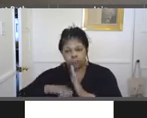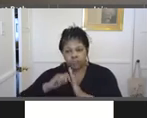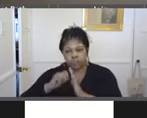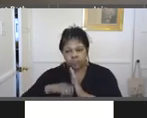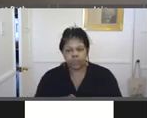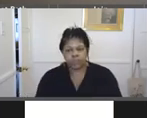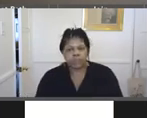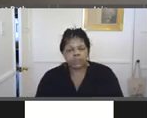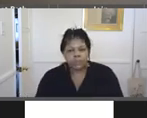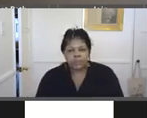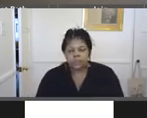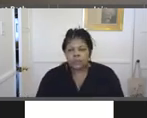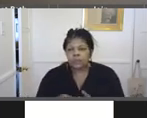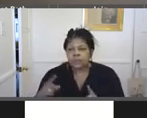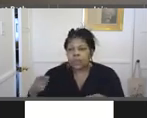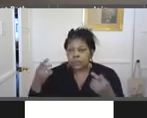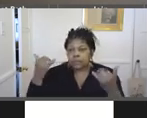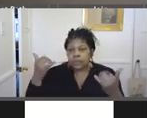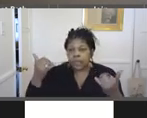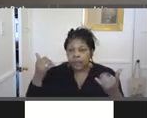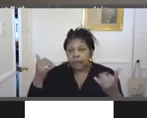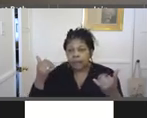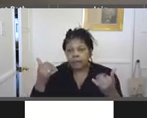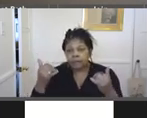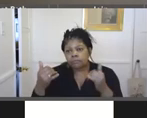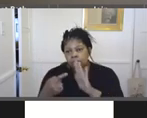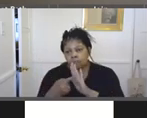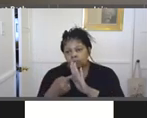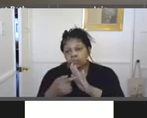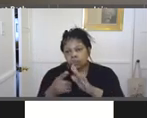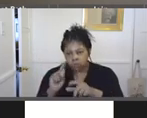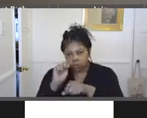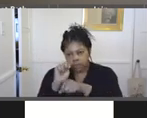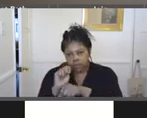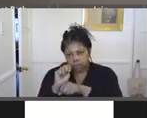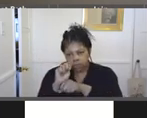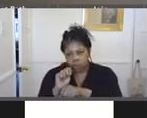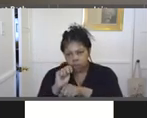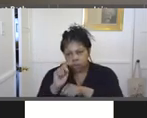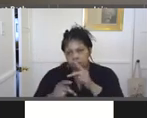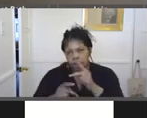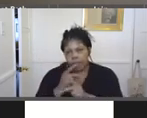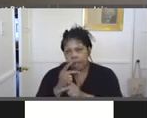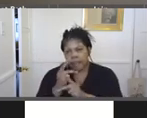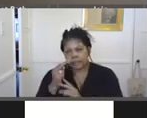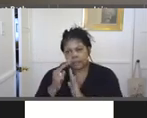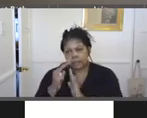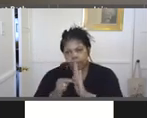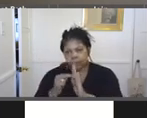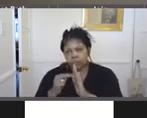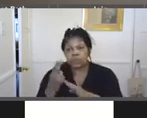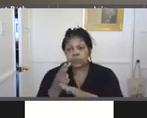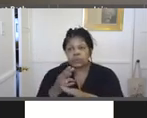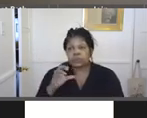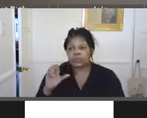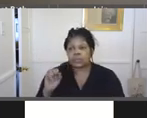So these brushes so far have sort of simulated traditional brushes, but in a stylized manner.